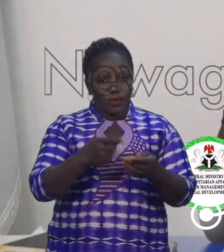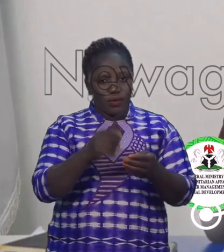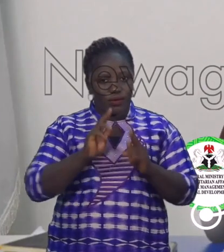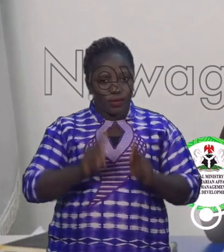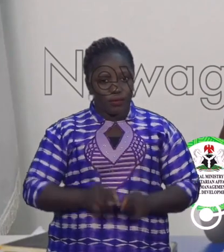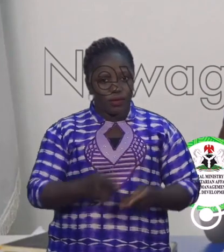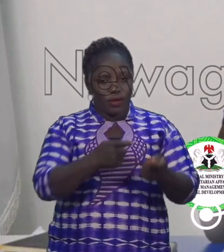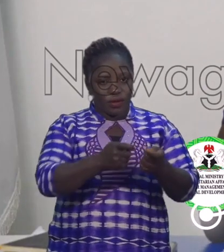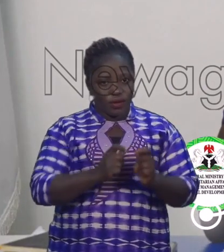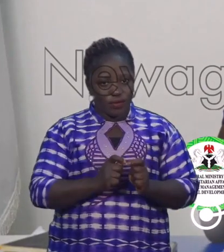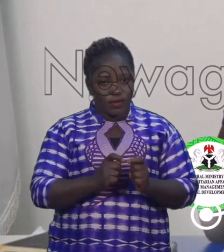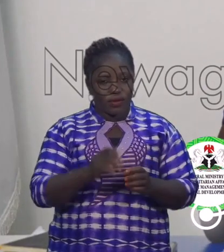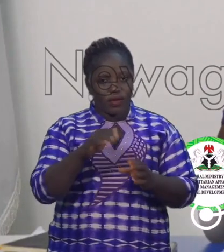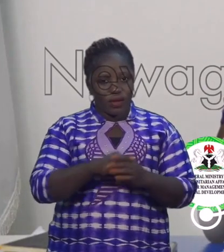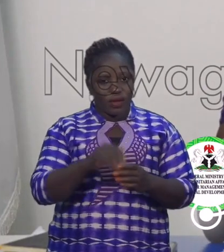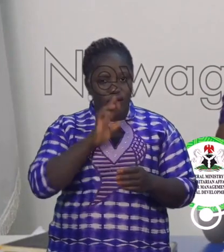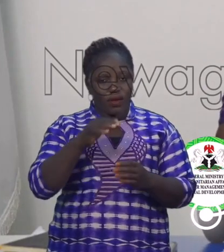sold to the south.